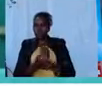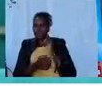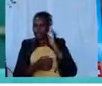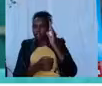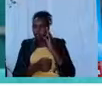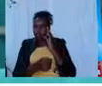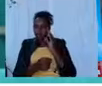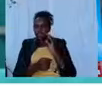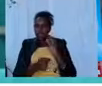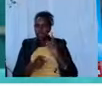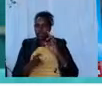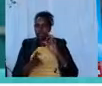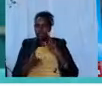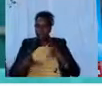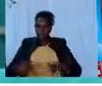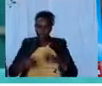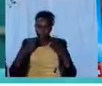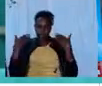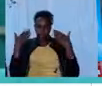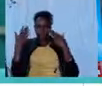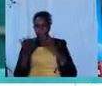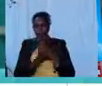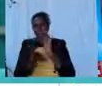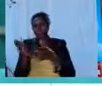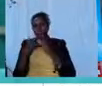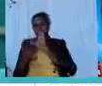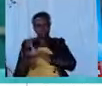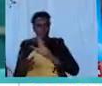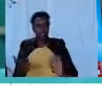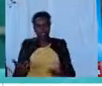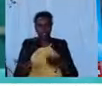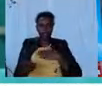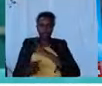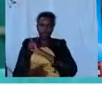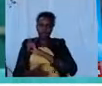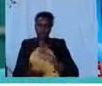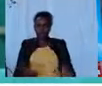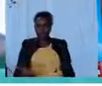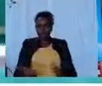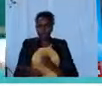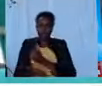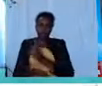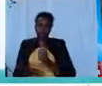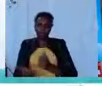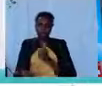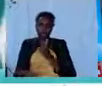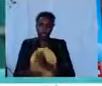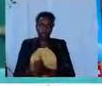come, life everlasting, through Jesus Christ our Lord. Amen.